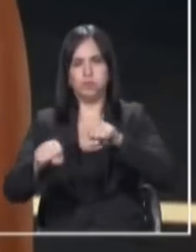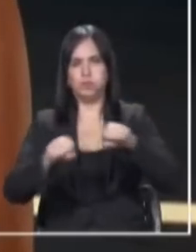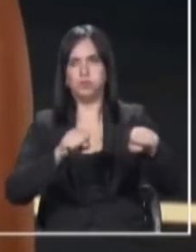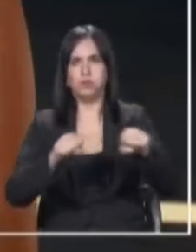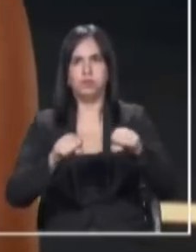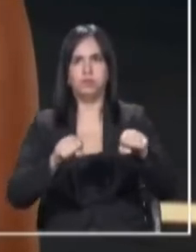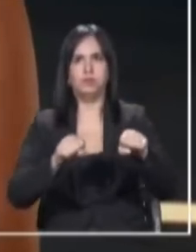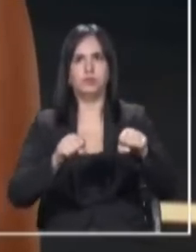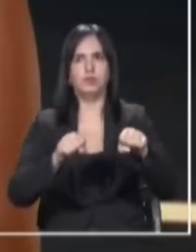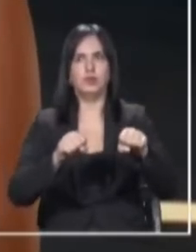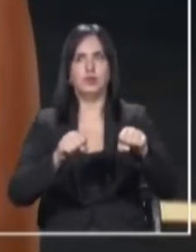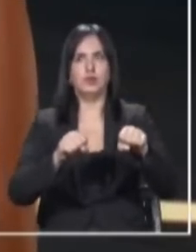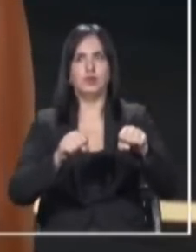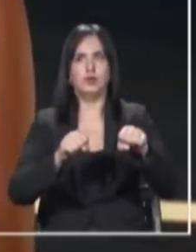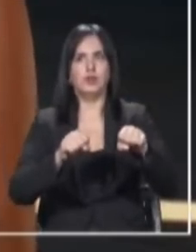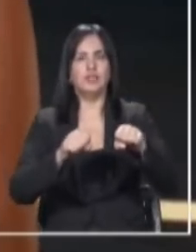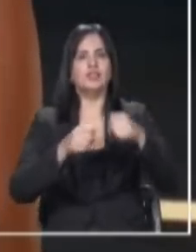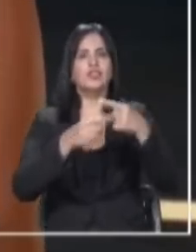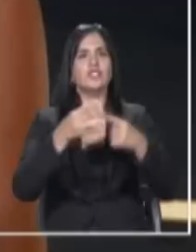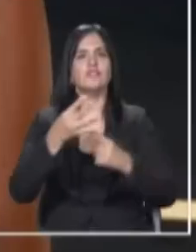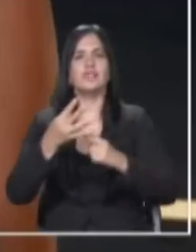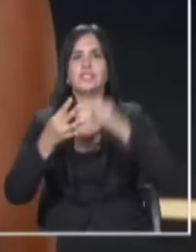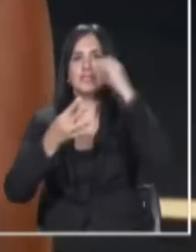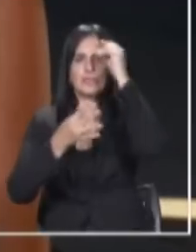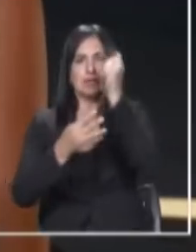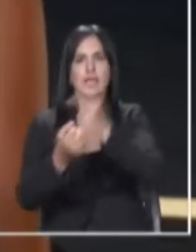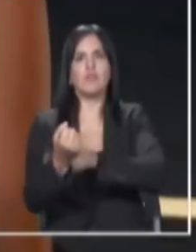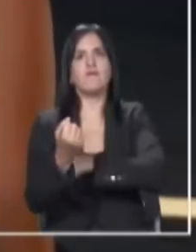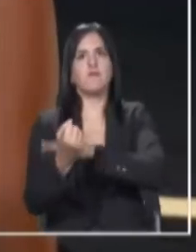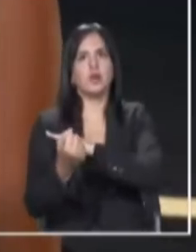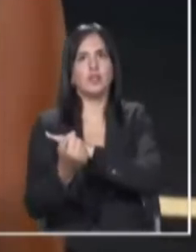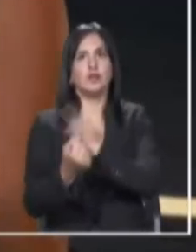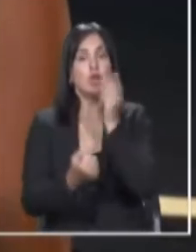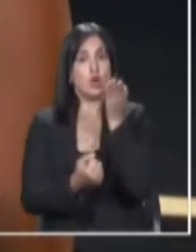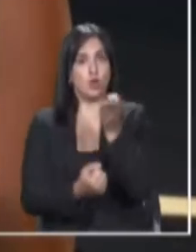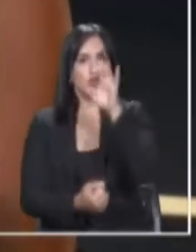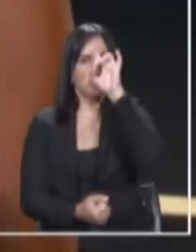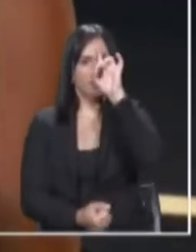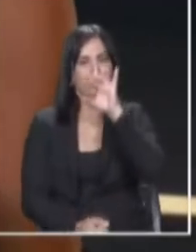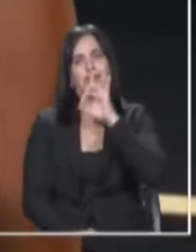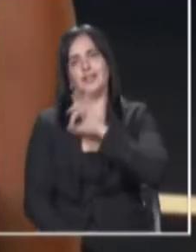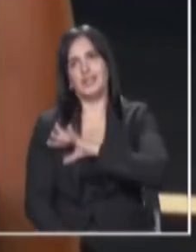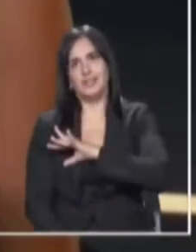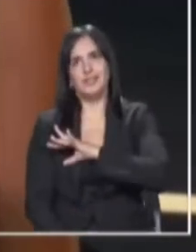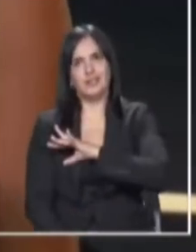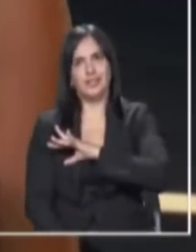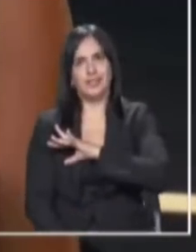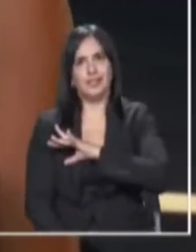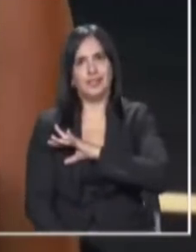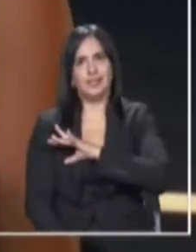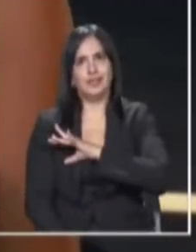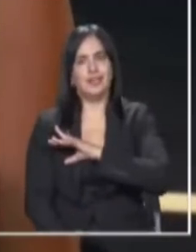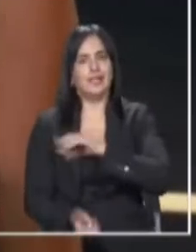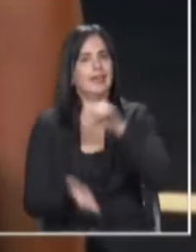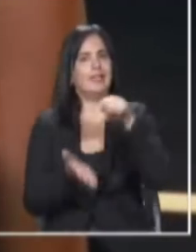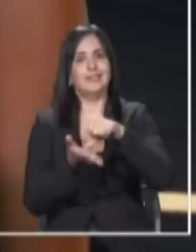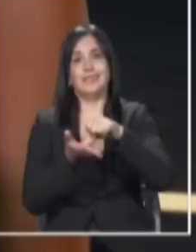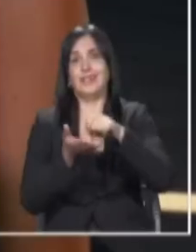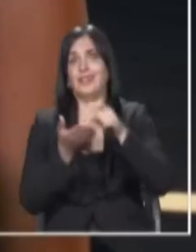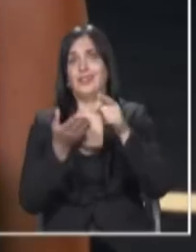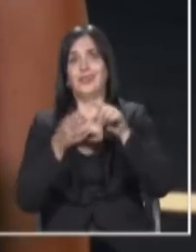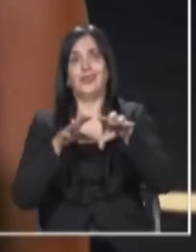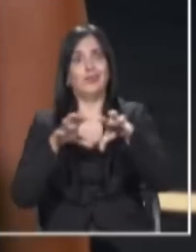reverses the strongest ideas well you know that Chile is probably the capital of